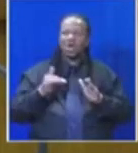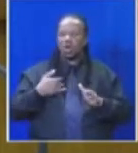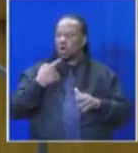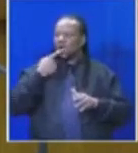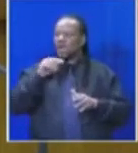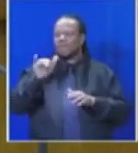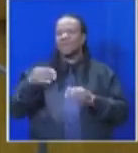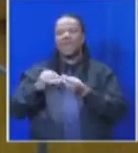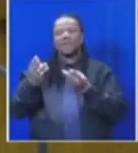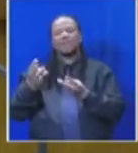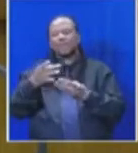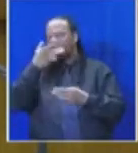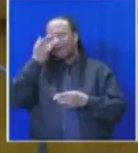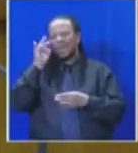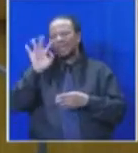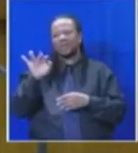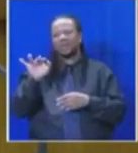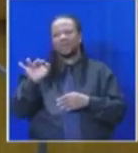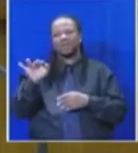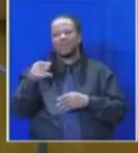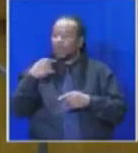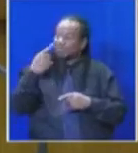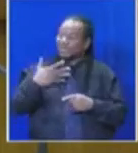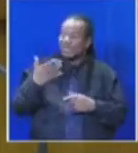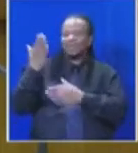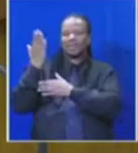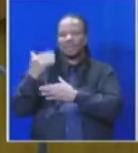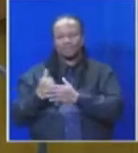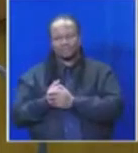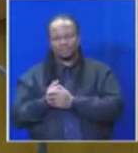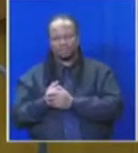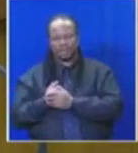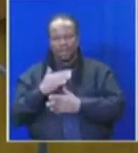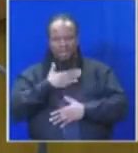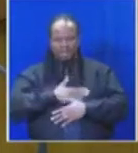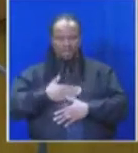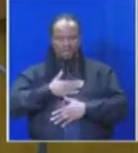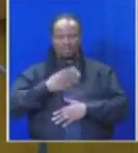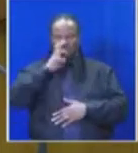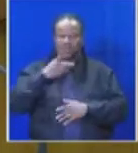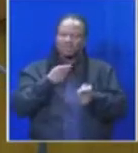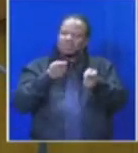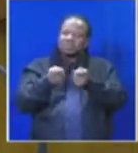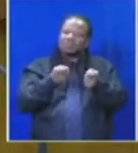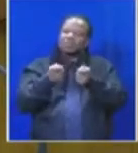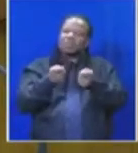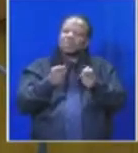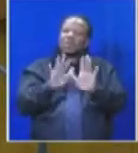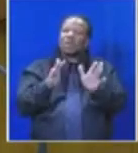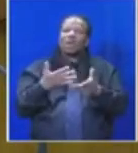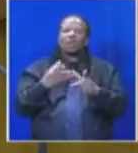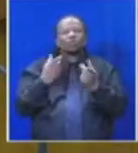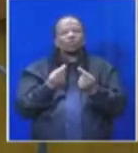and rebellion in our communities with our speeches. We will learn to control our emotions and choose to do right at all